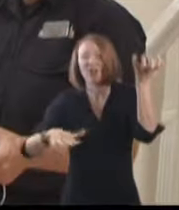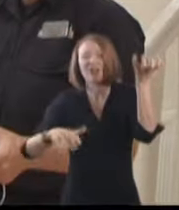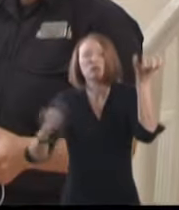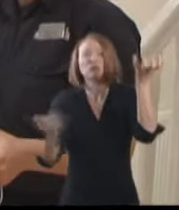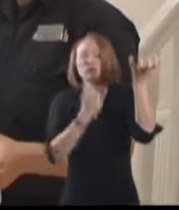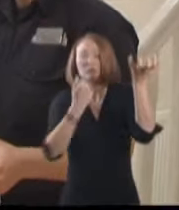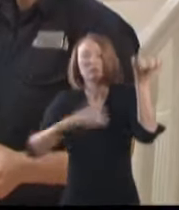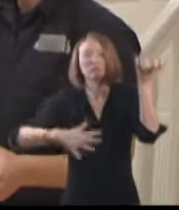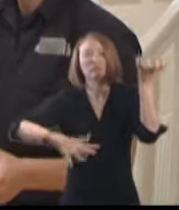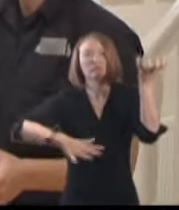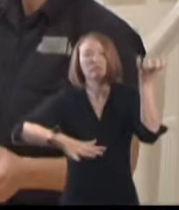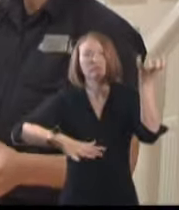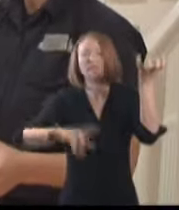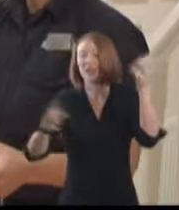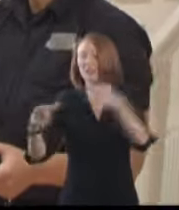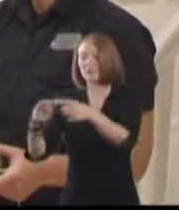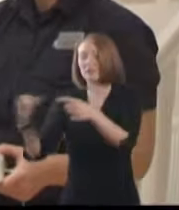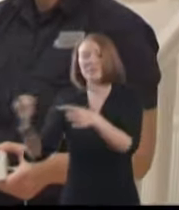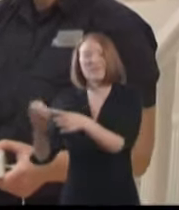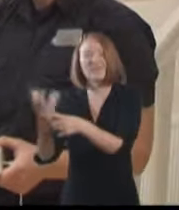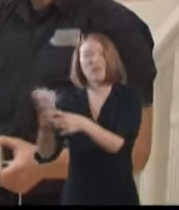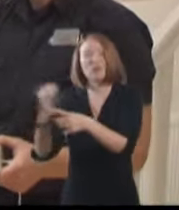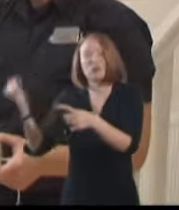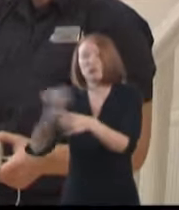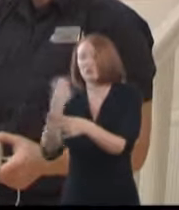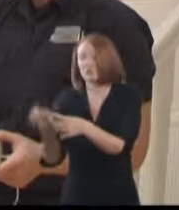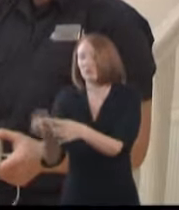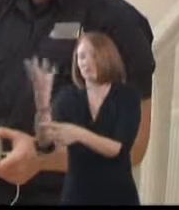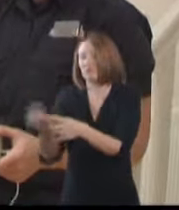the strobe should flash.